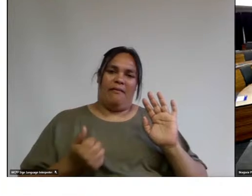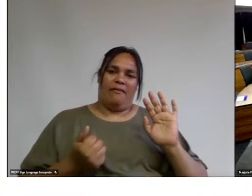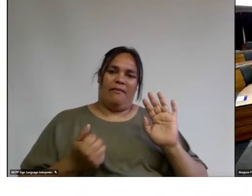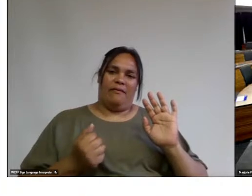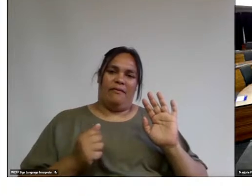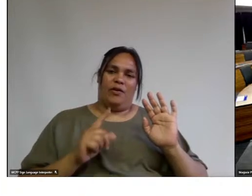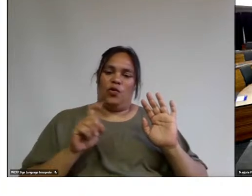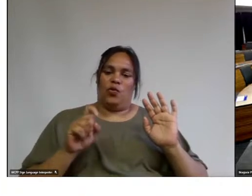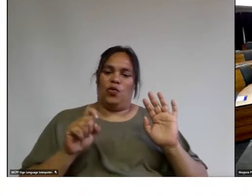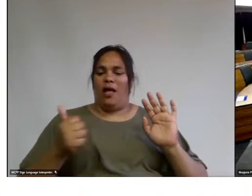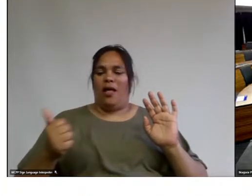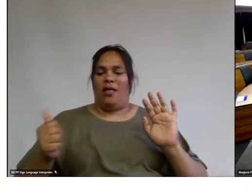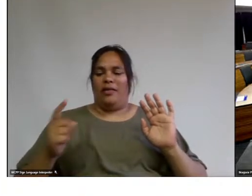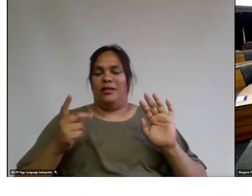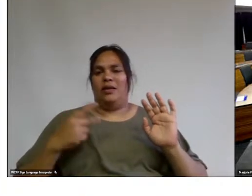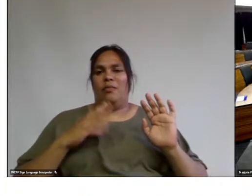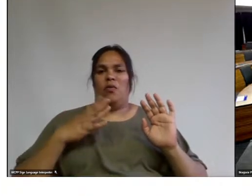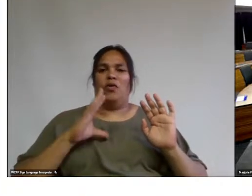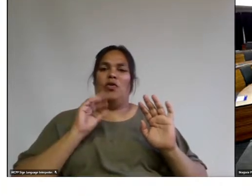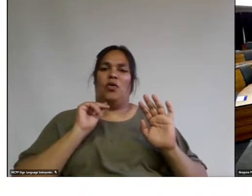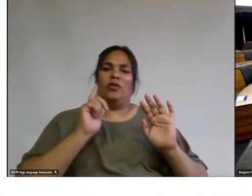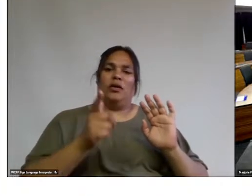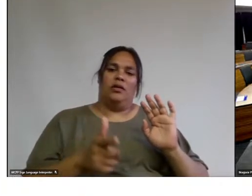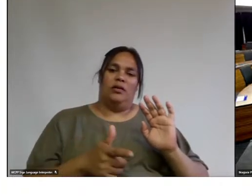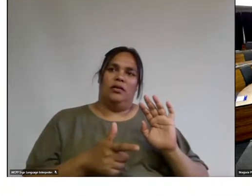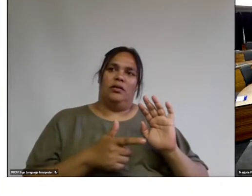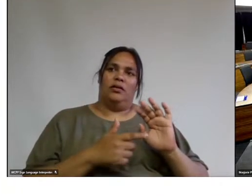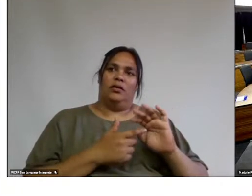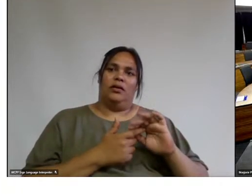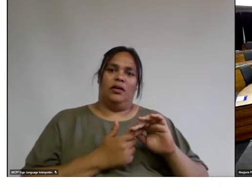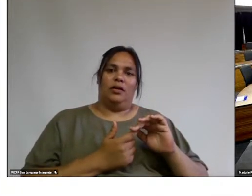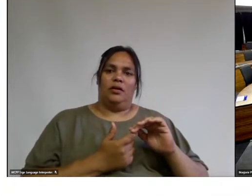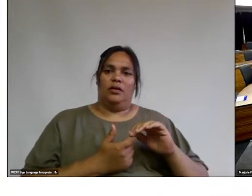other questions I would like to pose later, and then